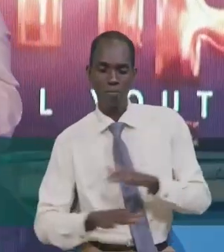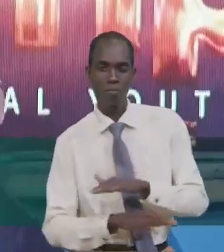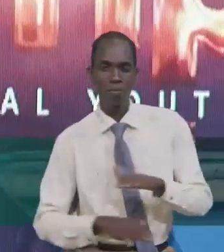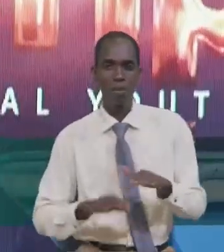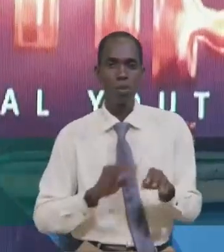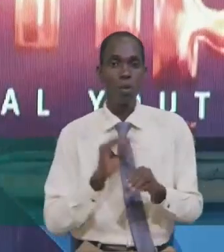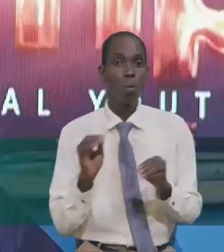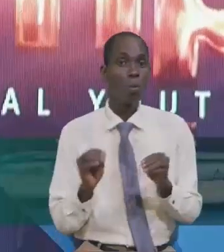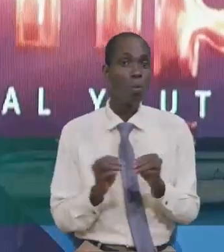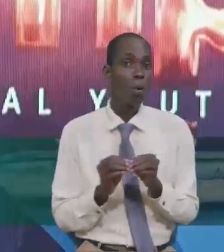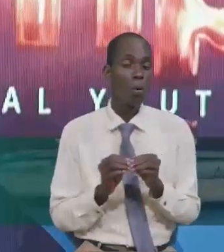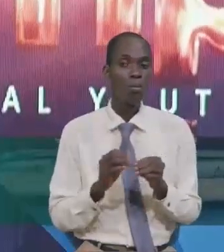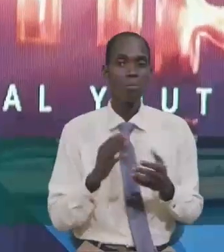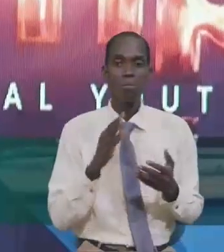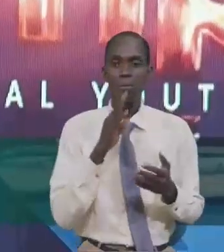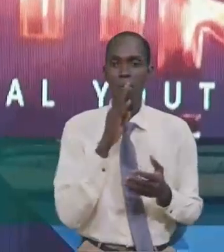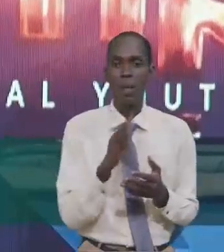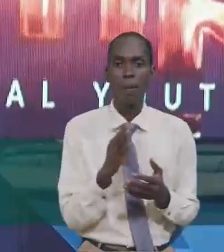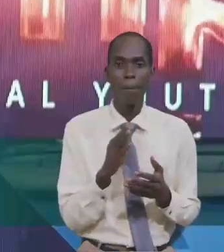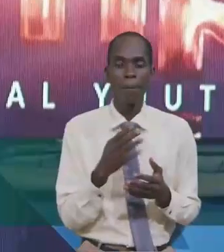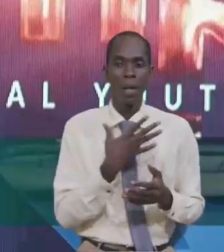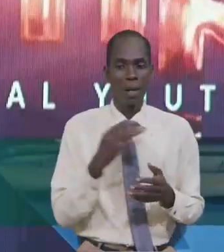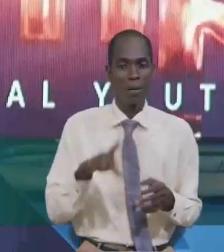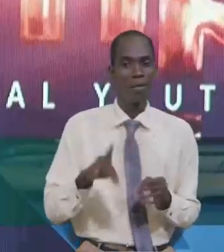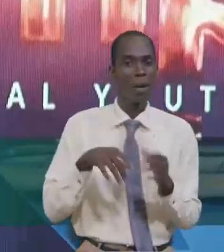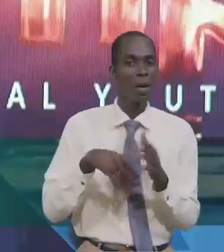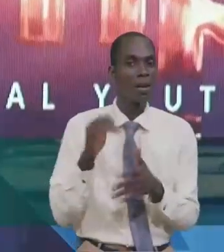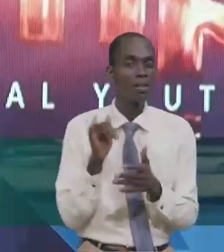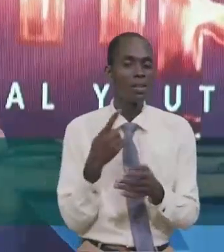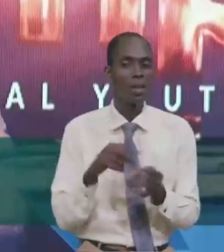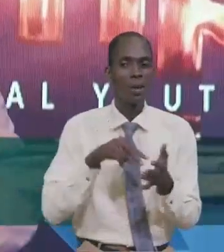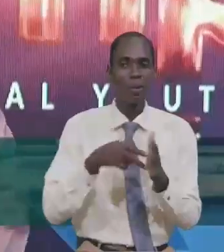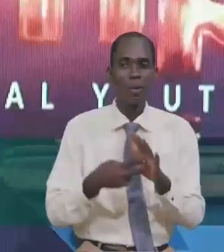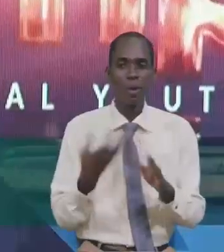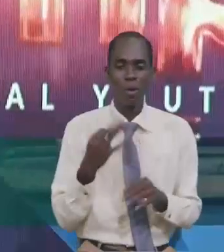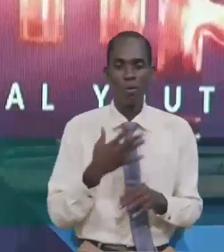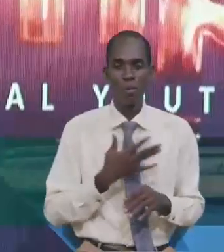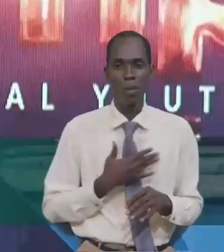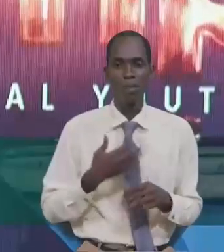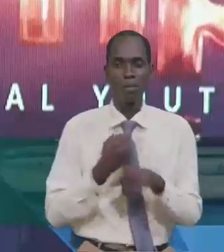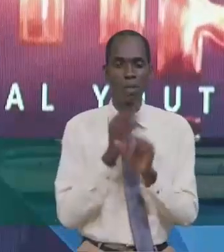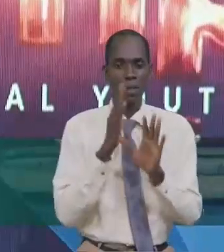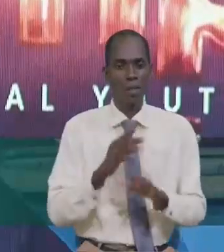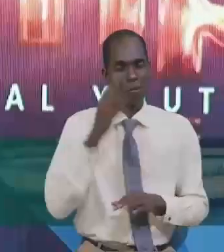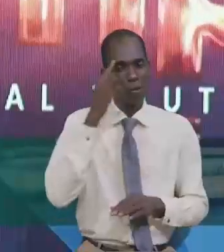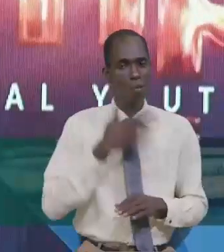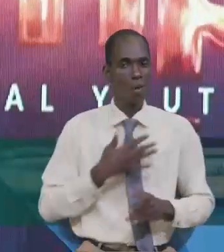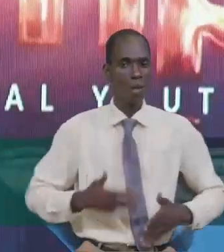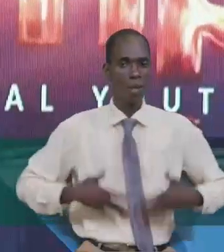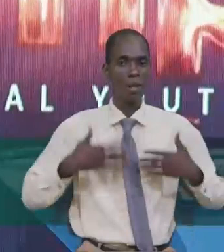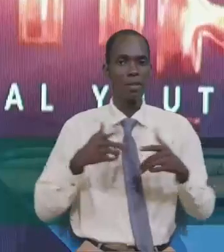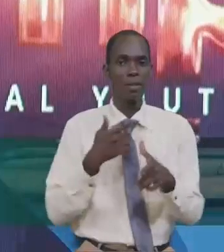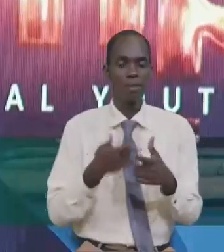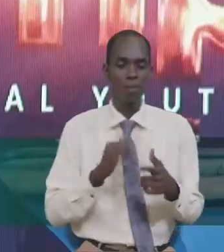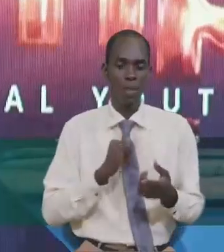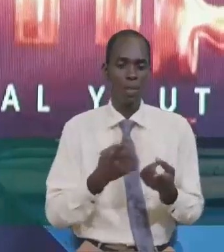And then I come with passion and with zeal and with drive to get for an onward